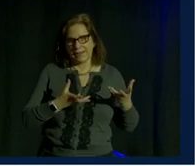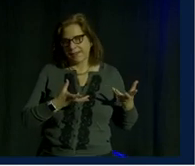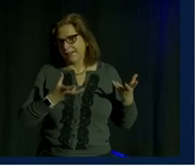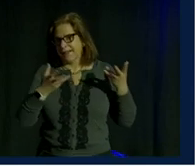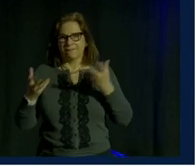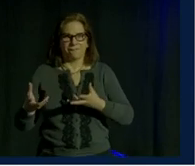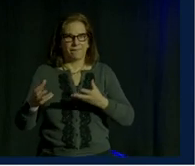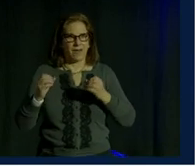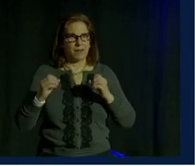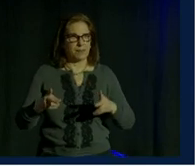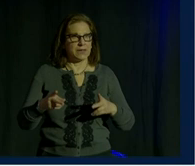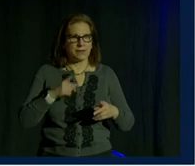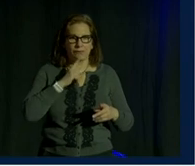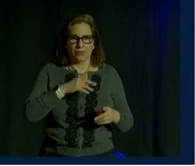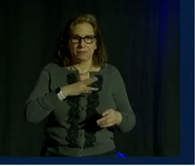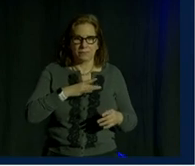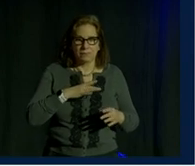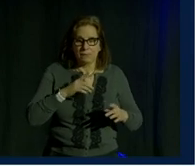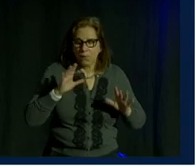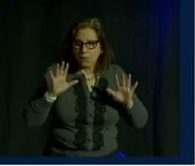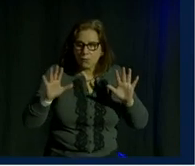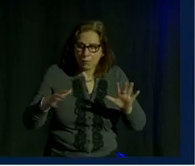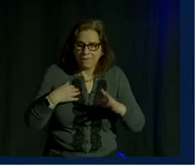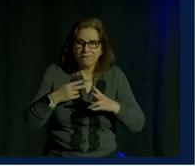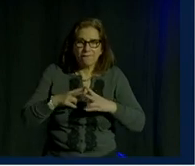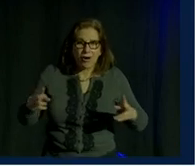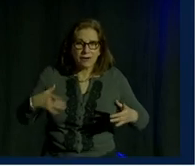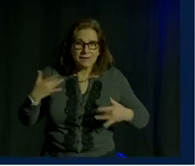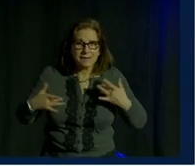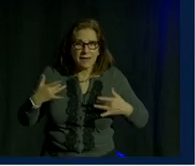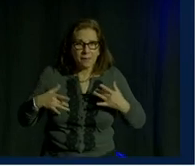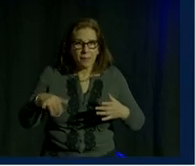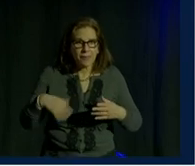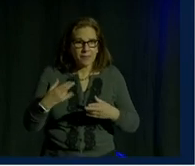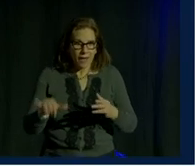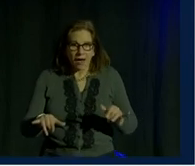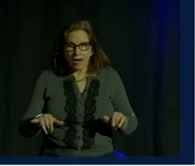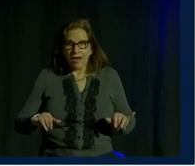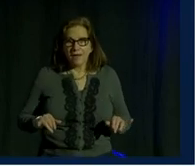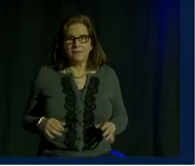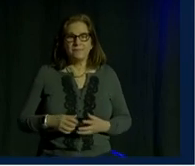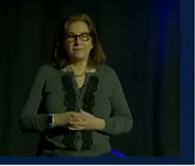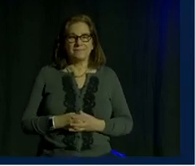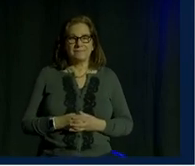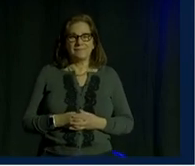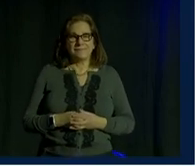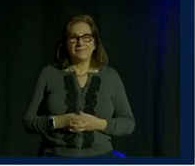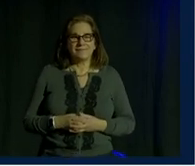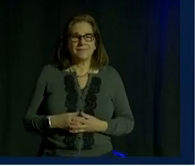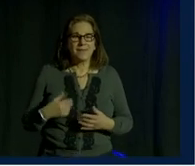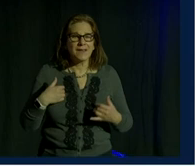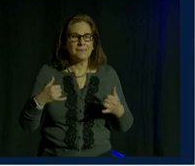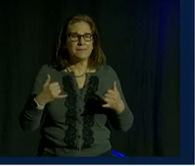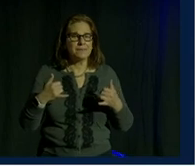And that's why I'm excited to talk about how the comprehensive plan can play a role in reaching those high opportunity